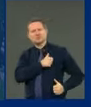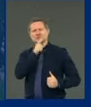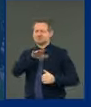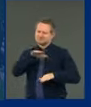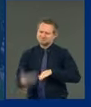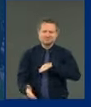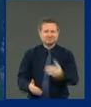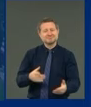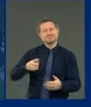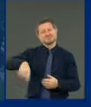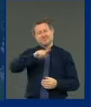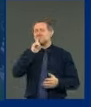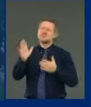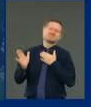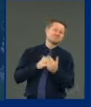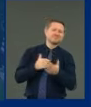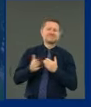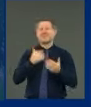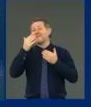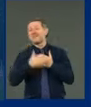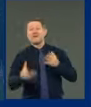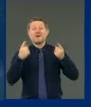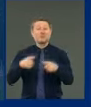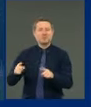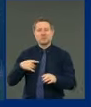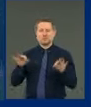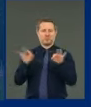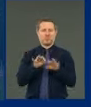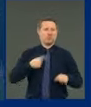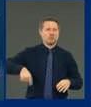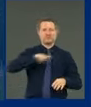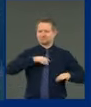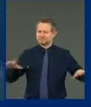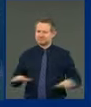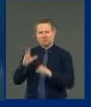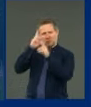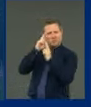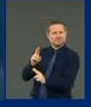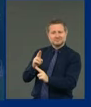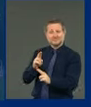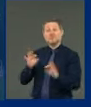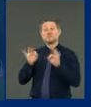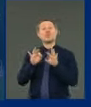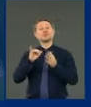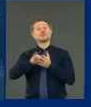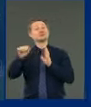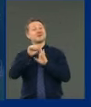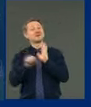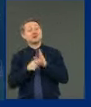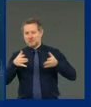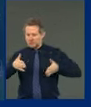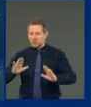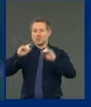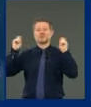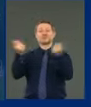sure that no matter what happens, we are still honoring our veterans. The state will allow ceremonies, local